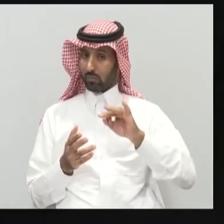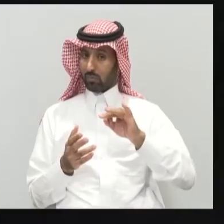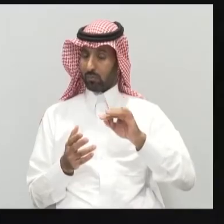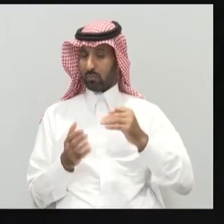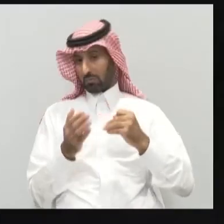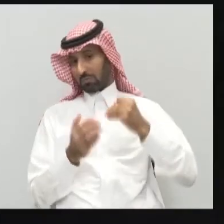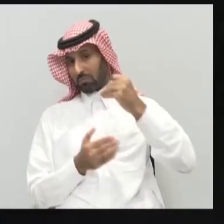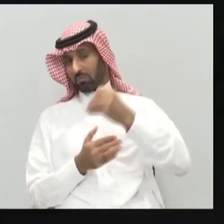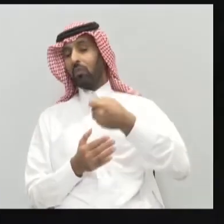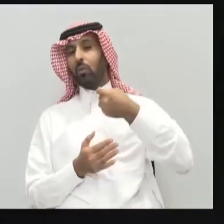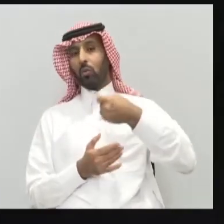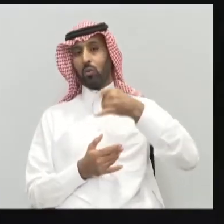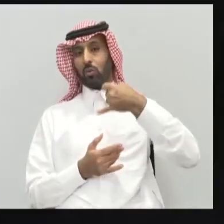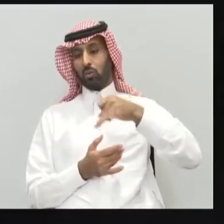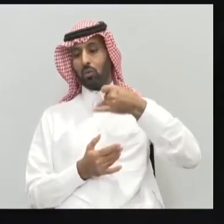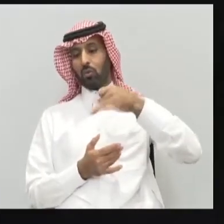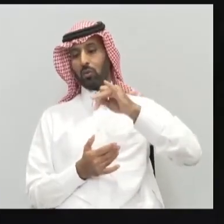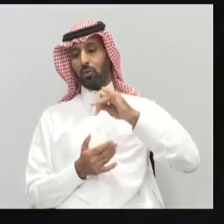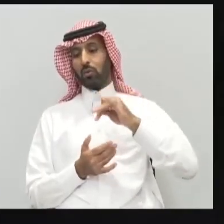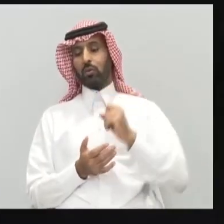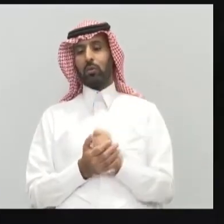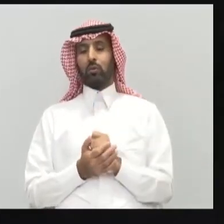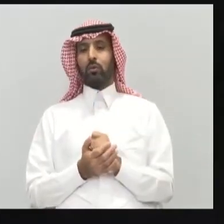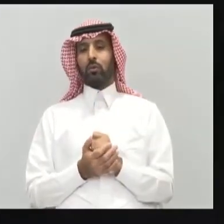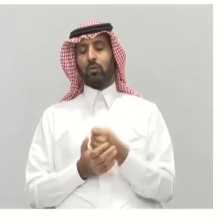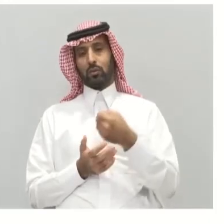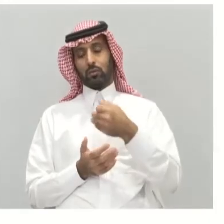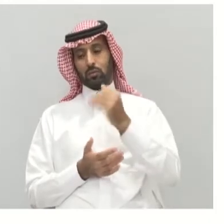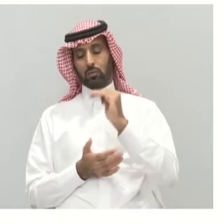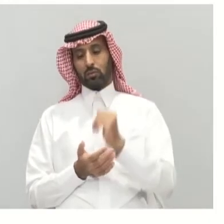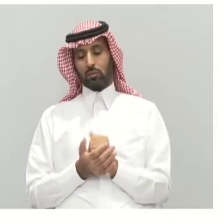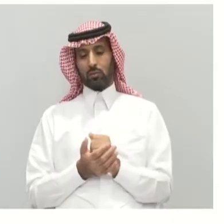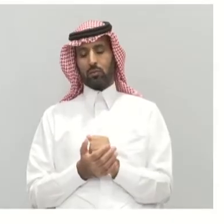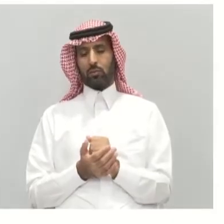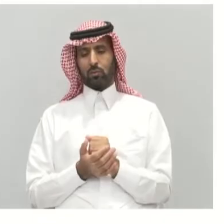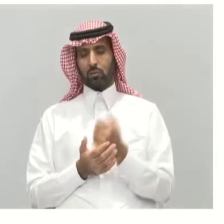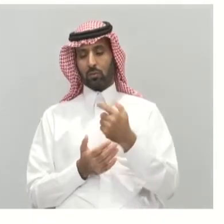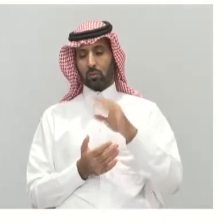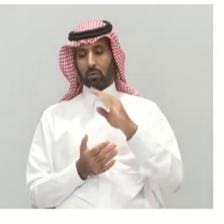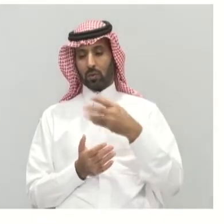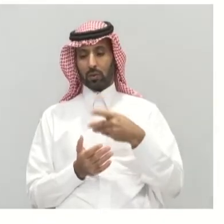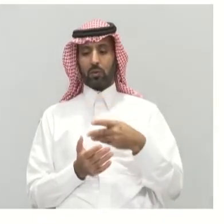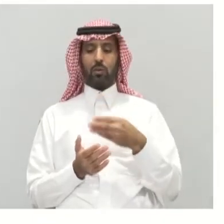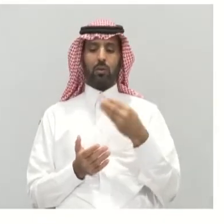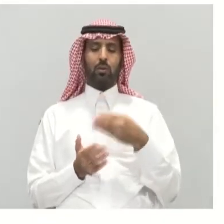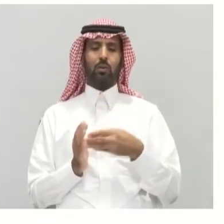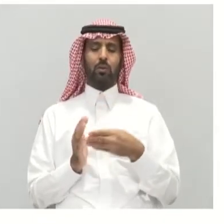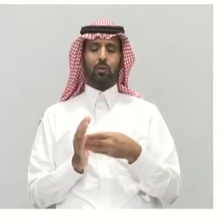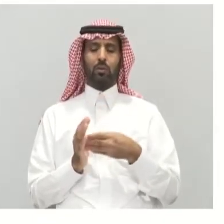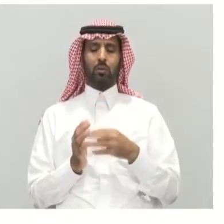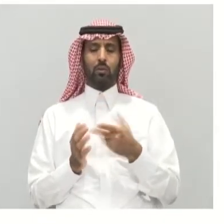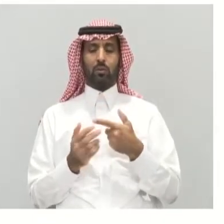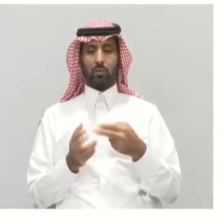do, if you are in high school. Write any year, okay? King Abdul Aziz bin